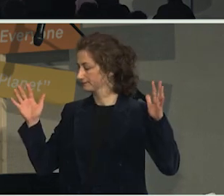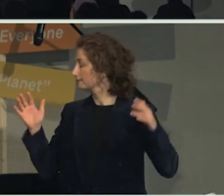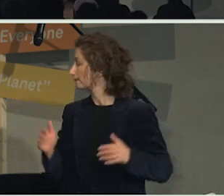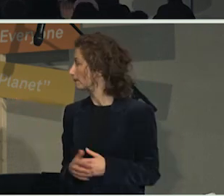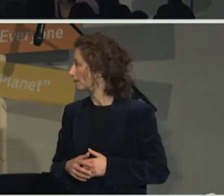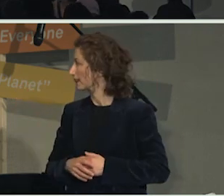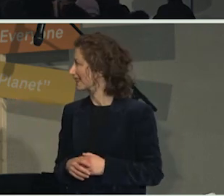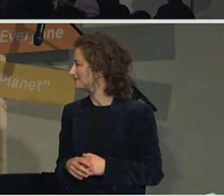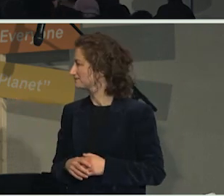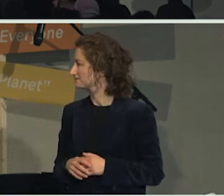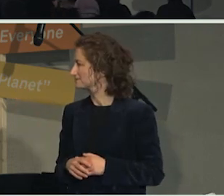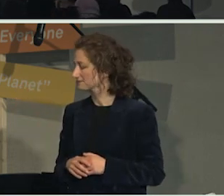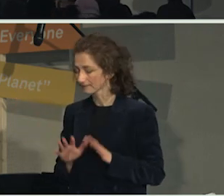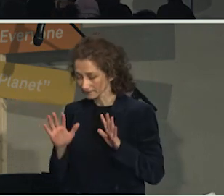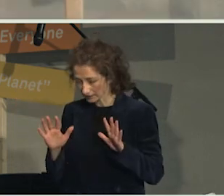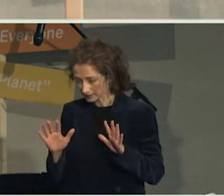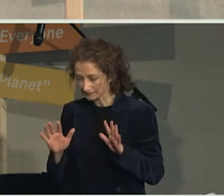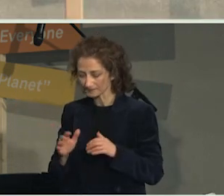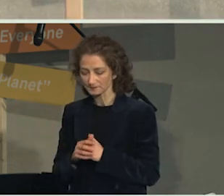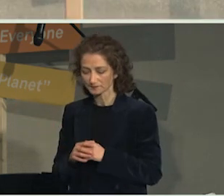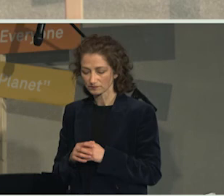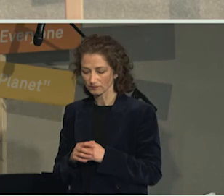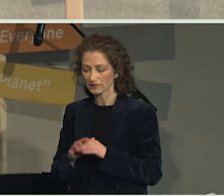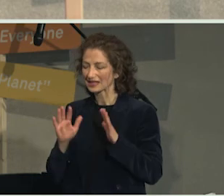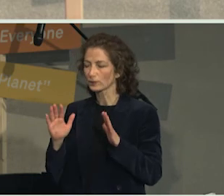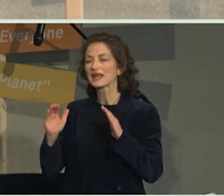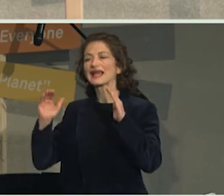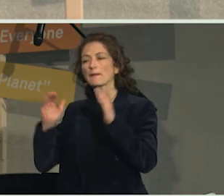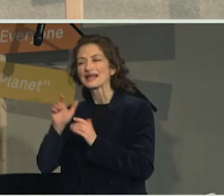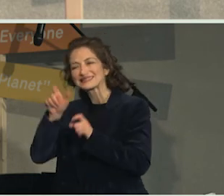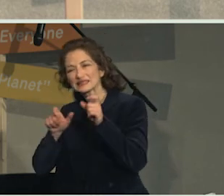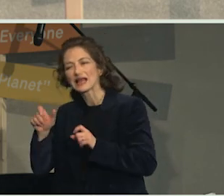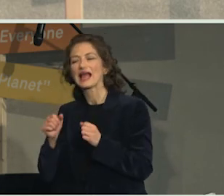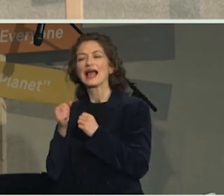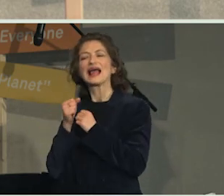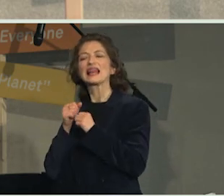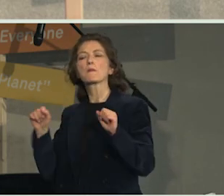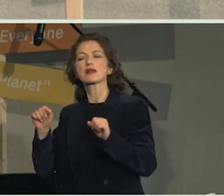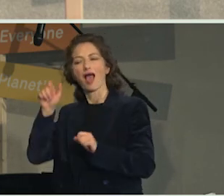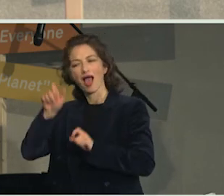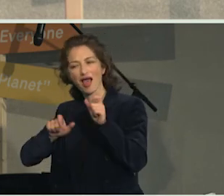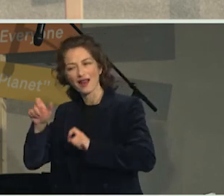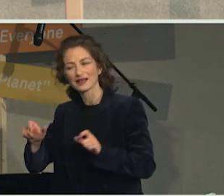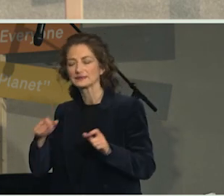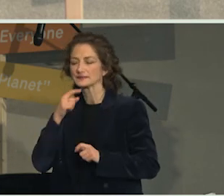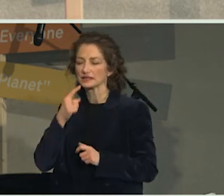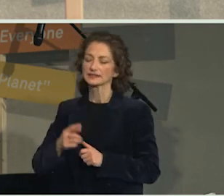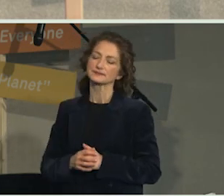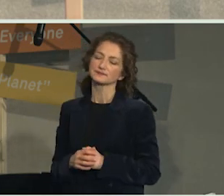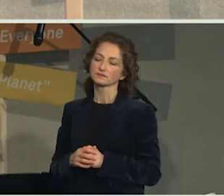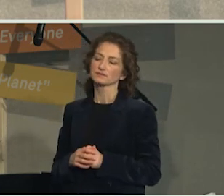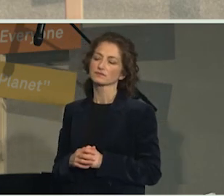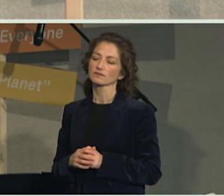Now, some moderates and liberals have cast this frightening development as a casualty of what they